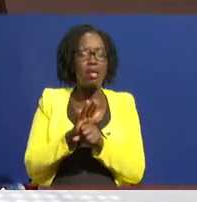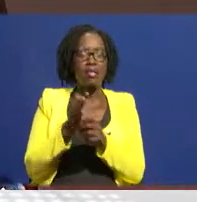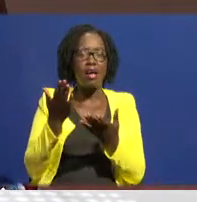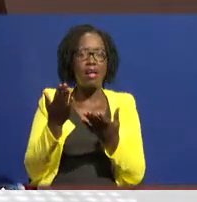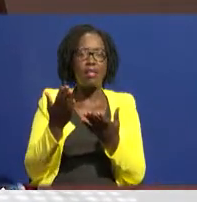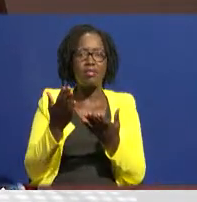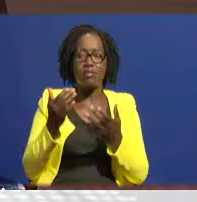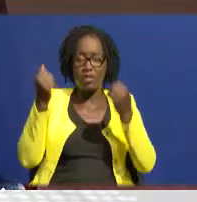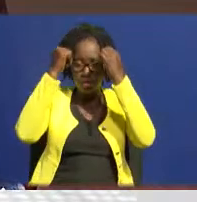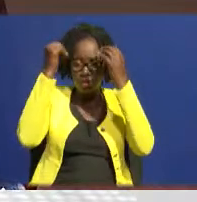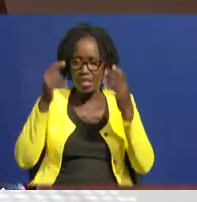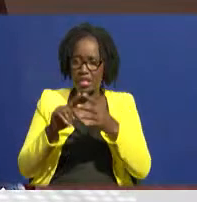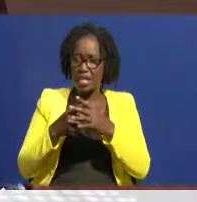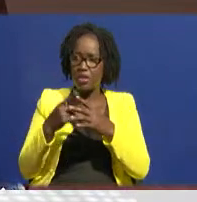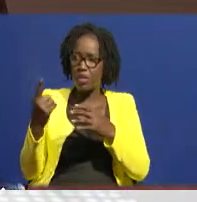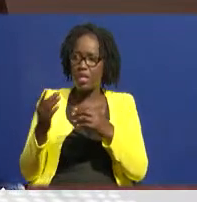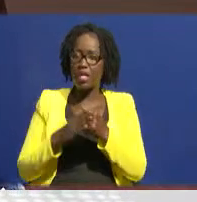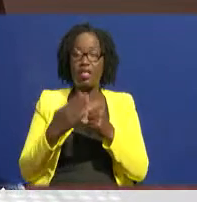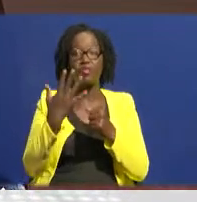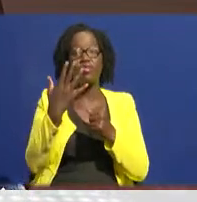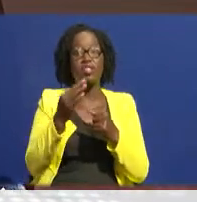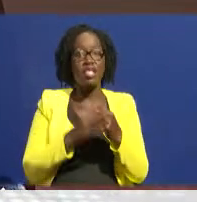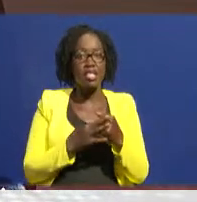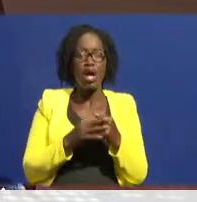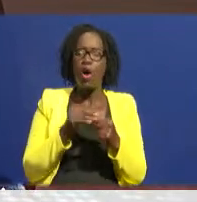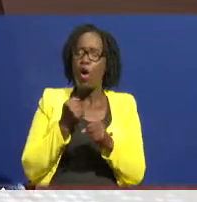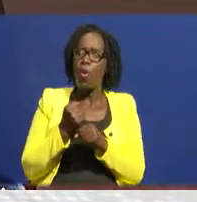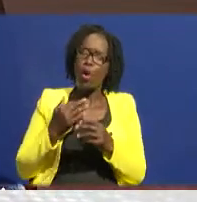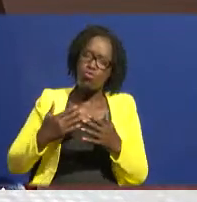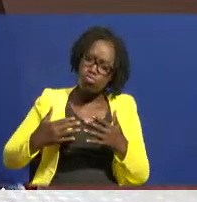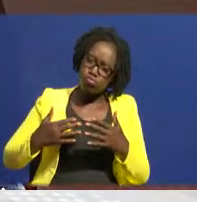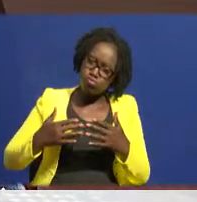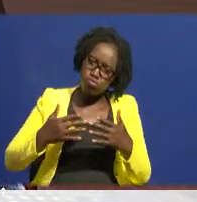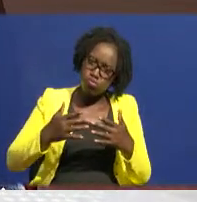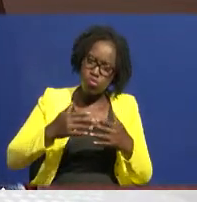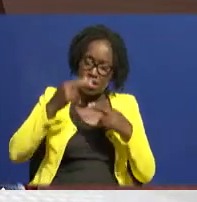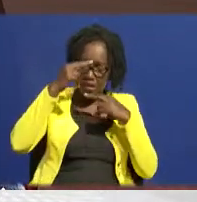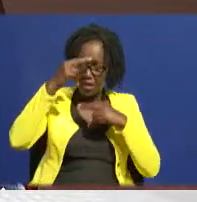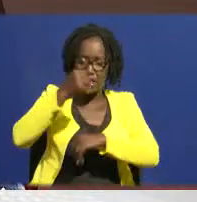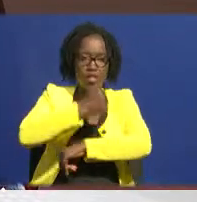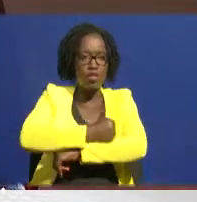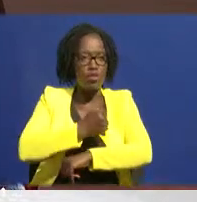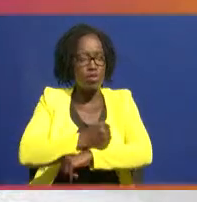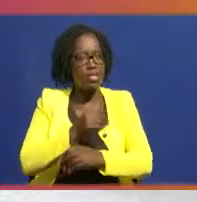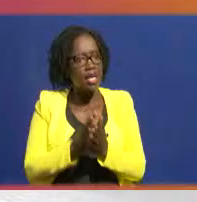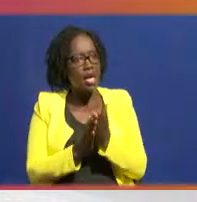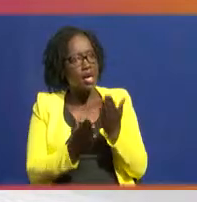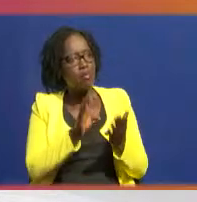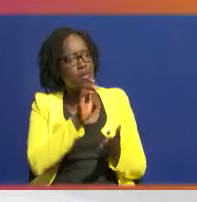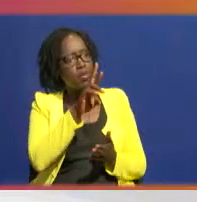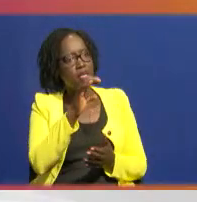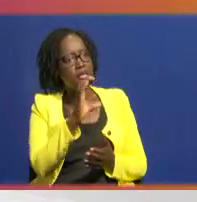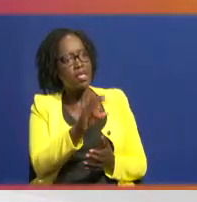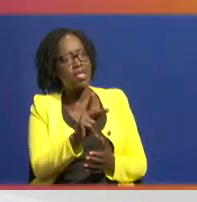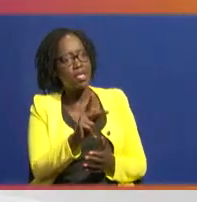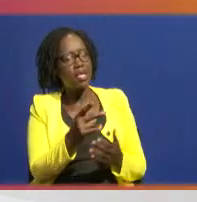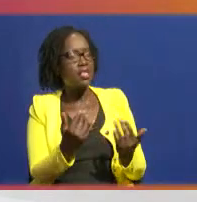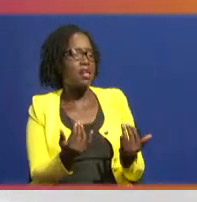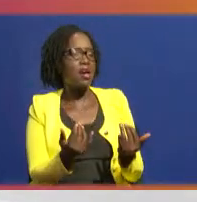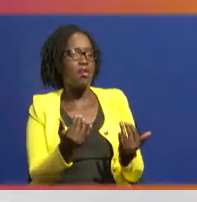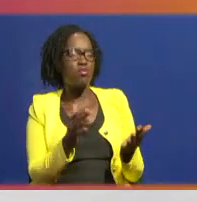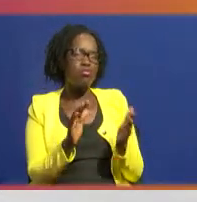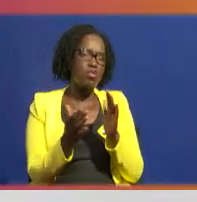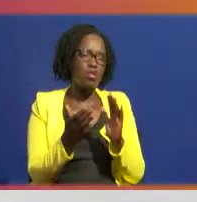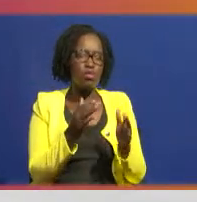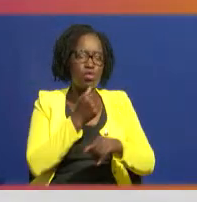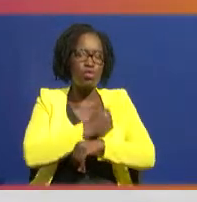began in 1958, mm-hmm. and has continued doing a lot of work in the high schools. Mm. Yes, Eric, maybe you can touch on now that we are almost, the